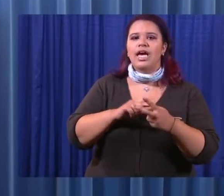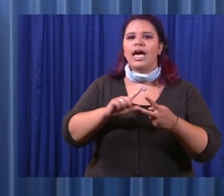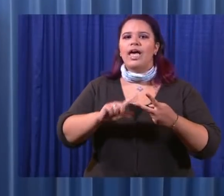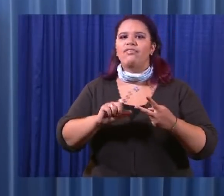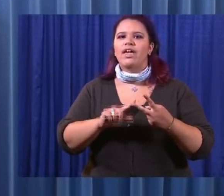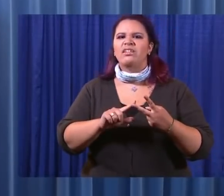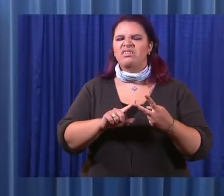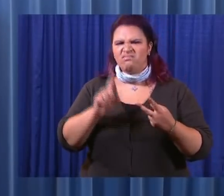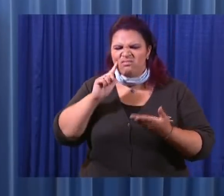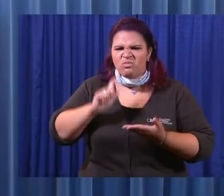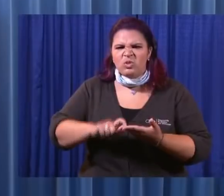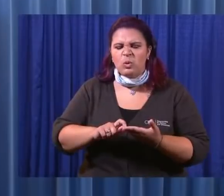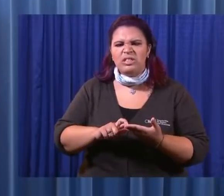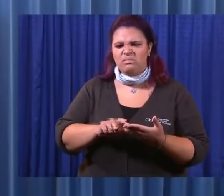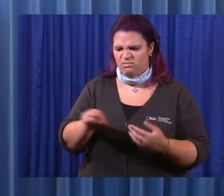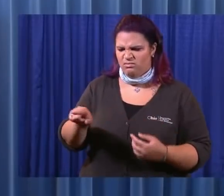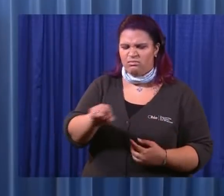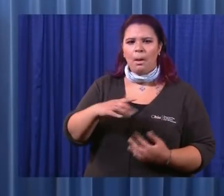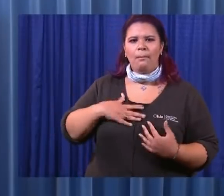done?